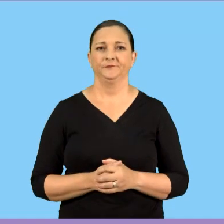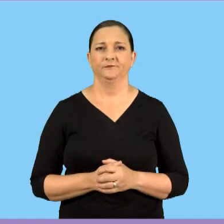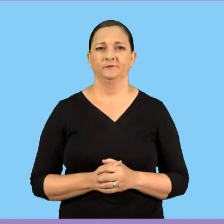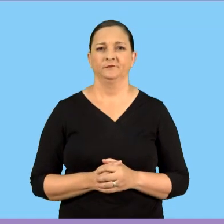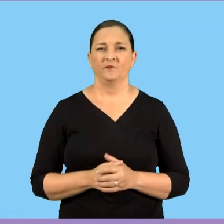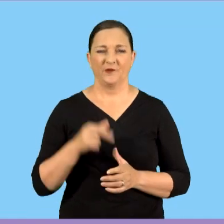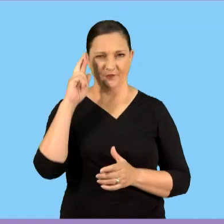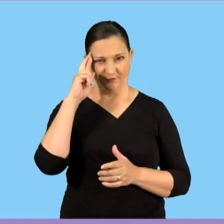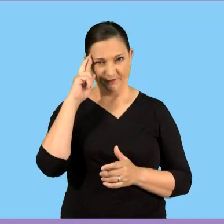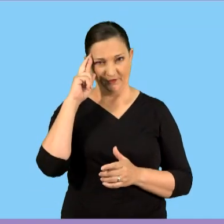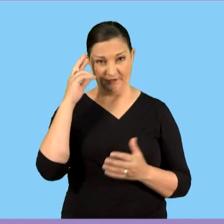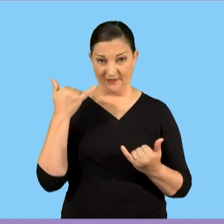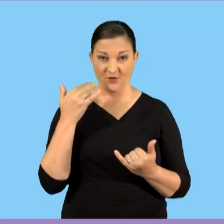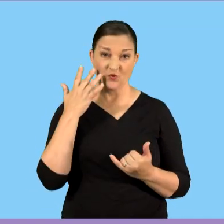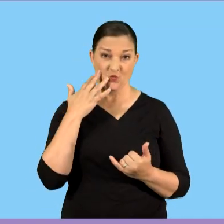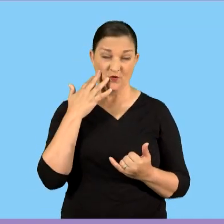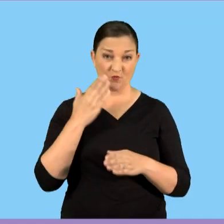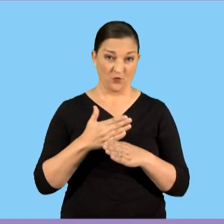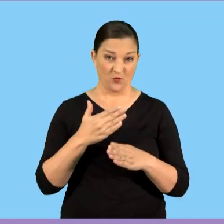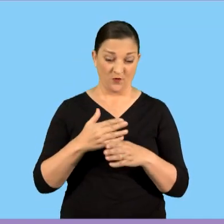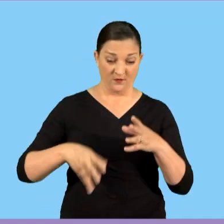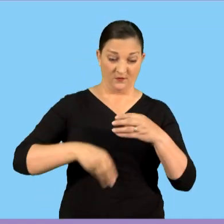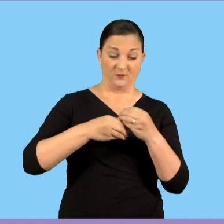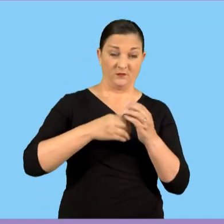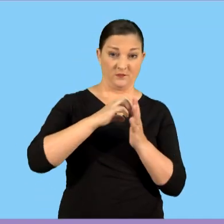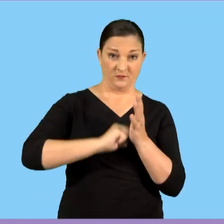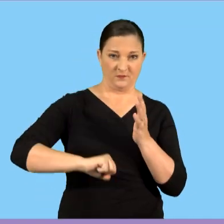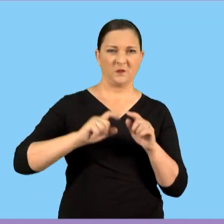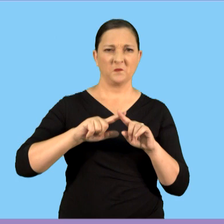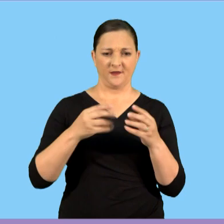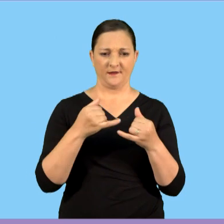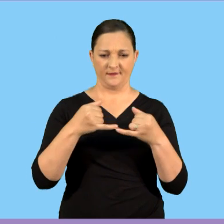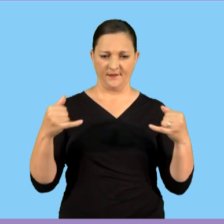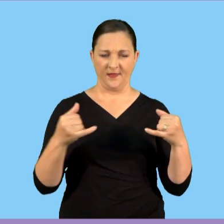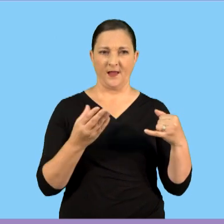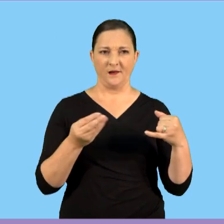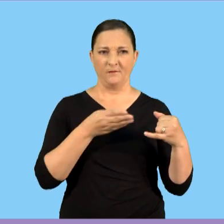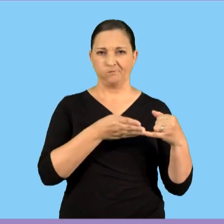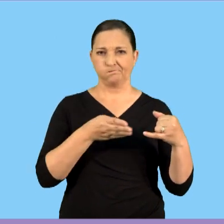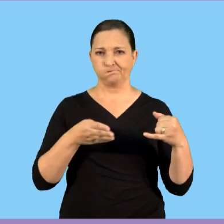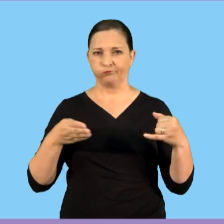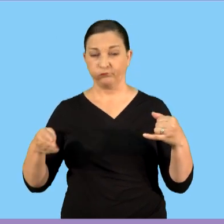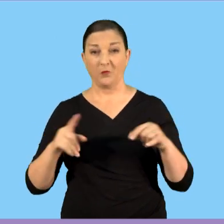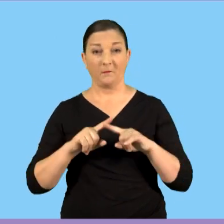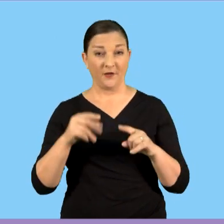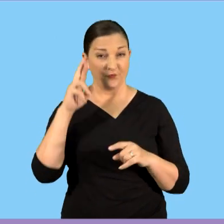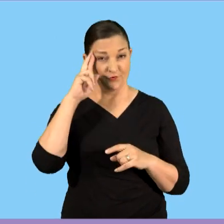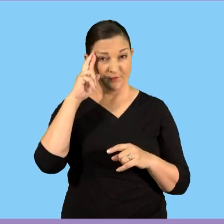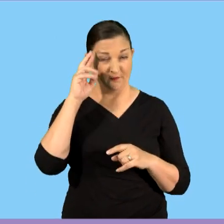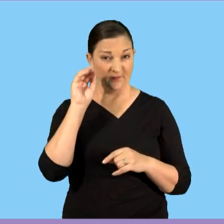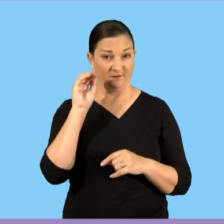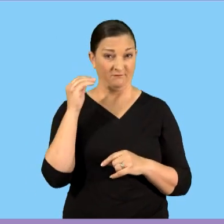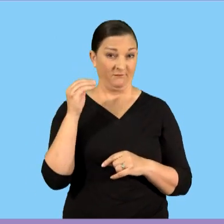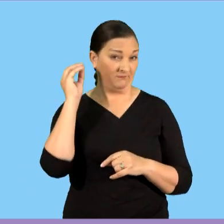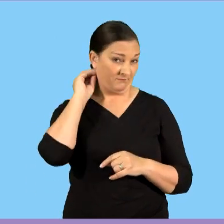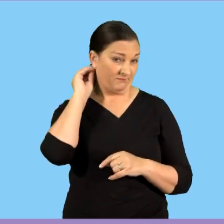So remember, when we were working with addition and subtraction, we were working on the number line. And what I need to remind you here is that when